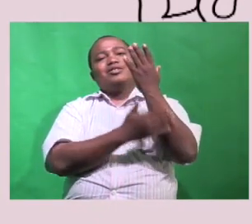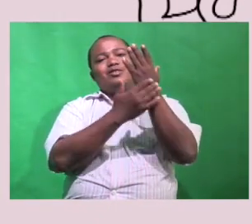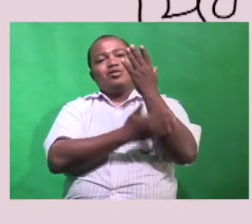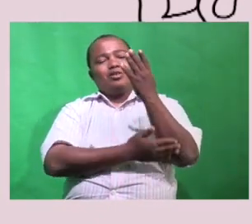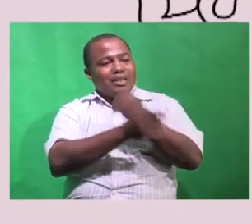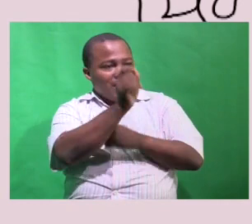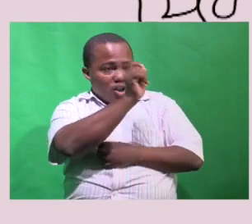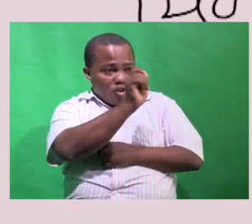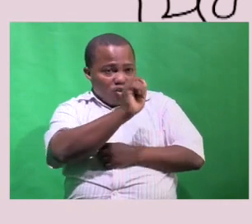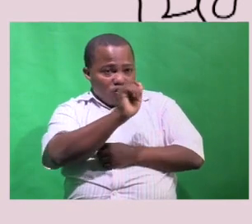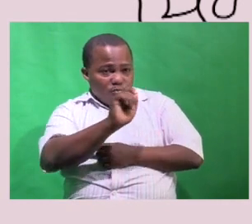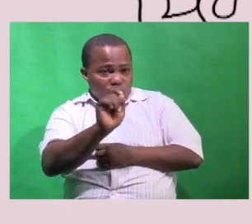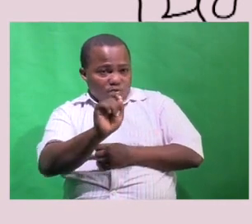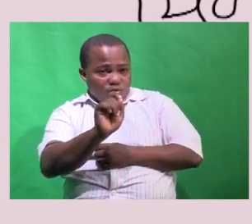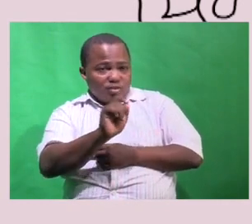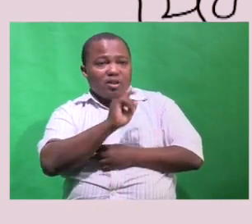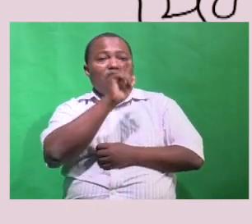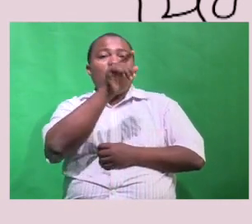1st